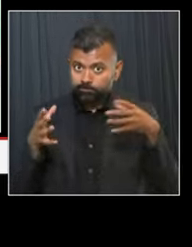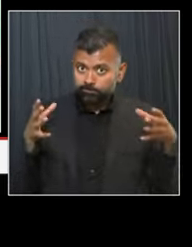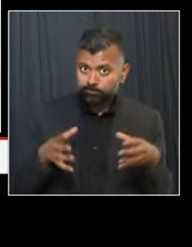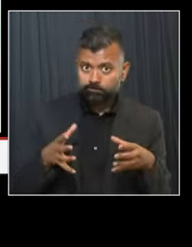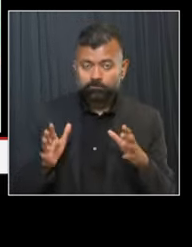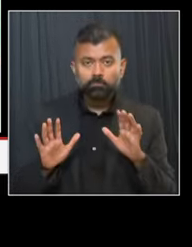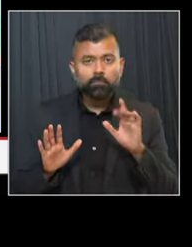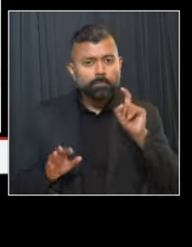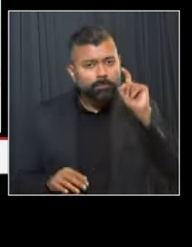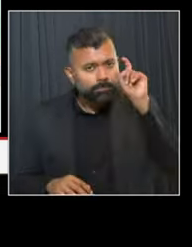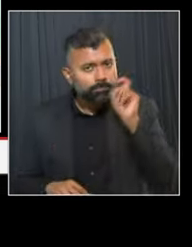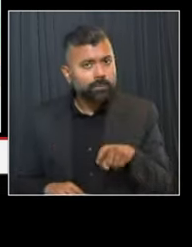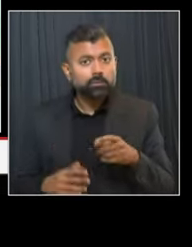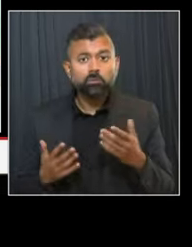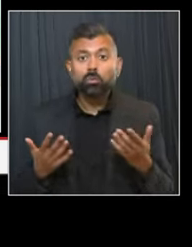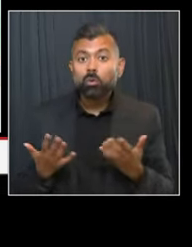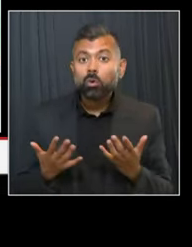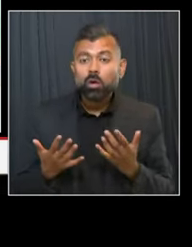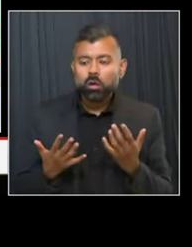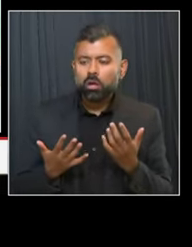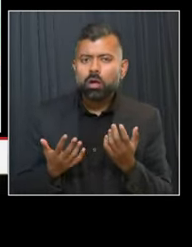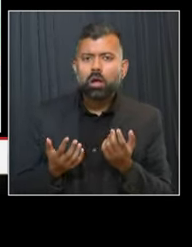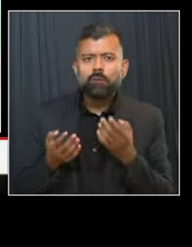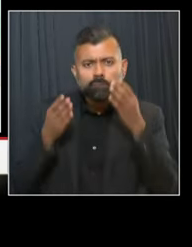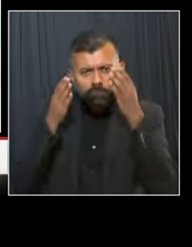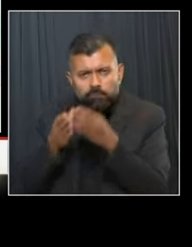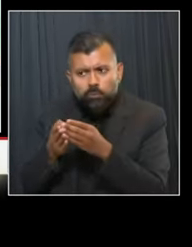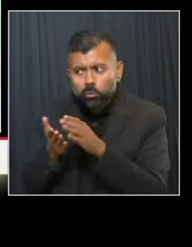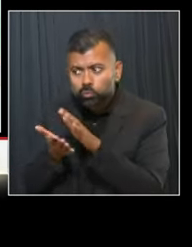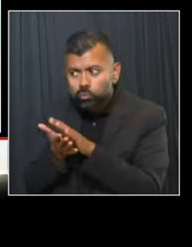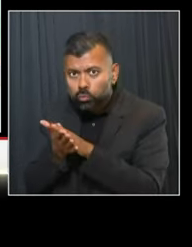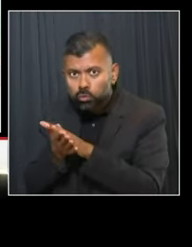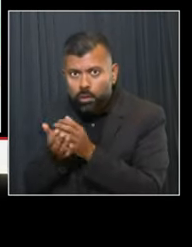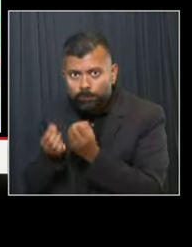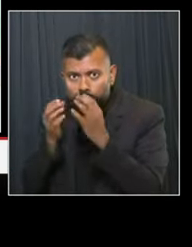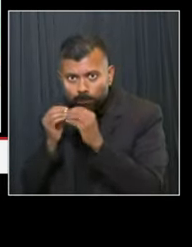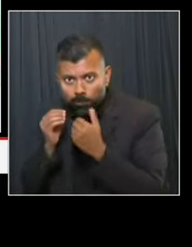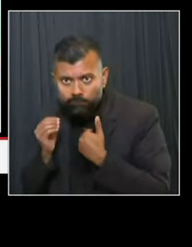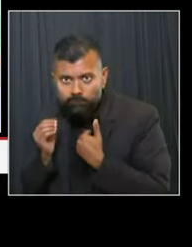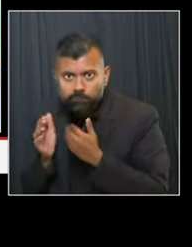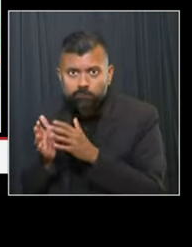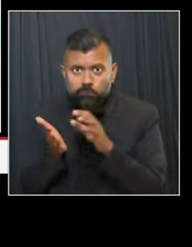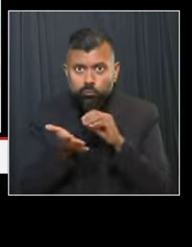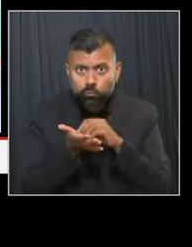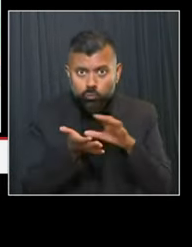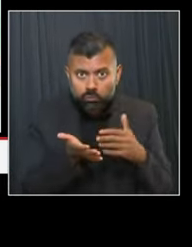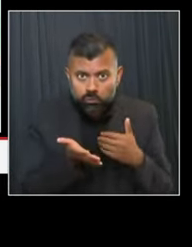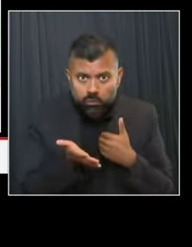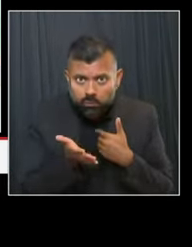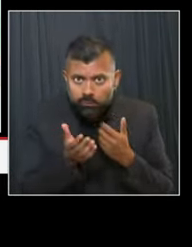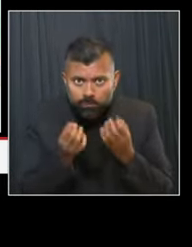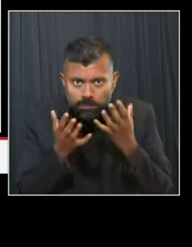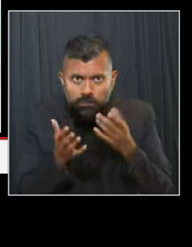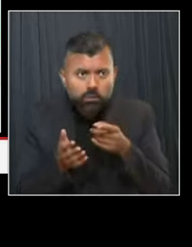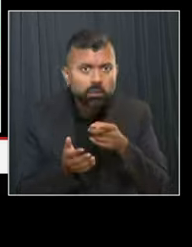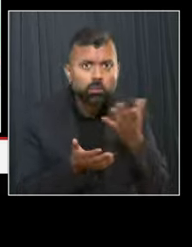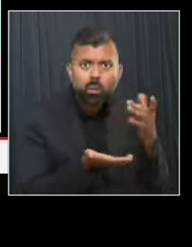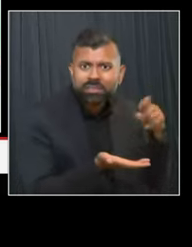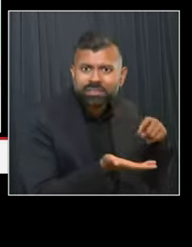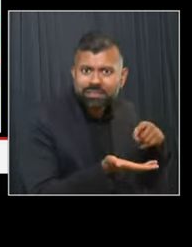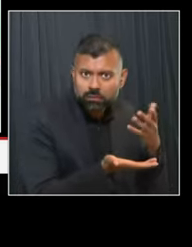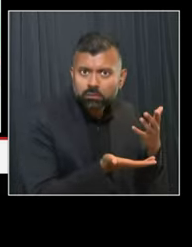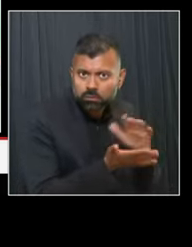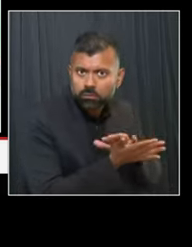of kids we have, the number of schools we have, and what we need. Okay. I understand that